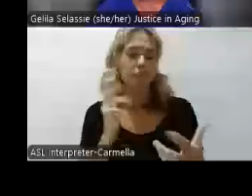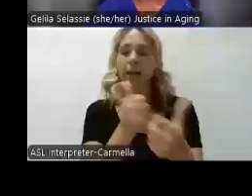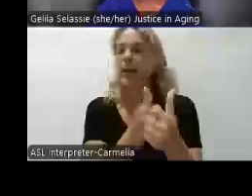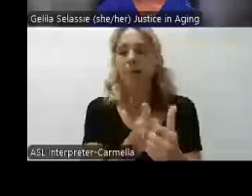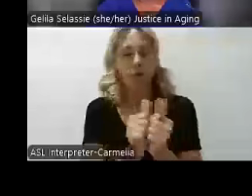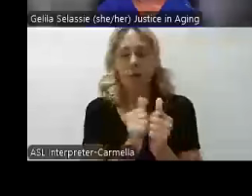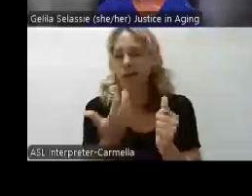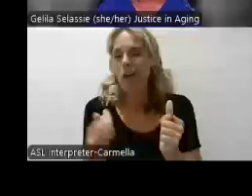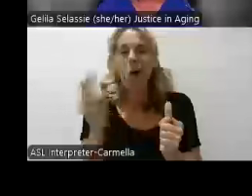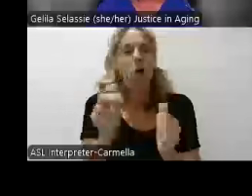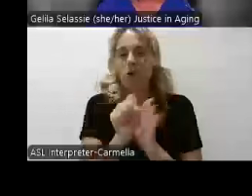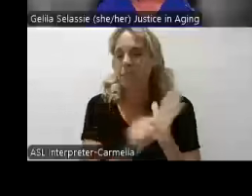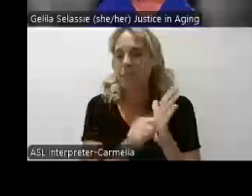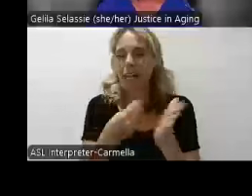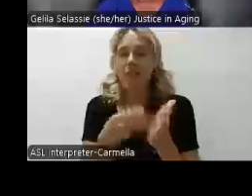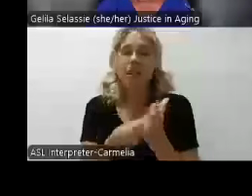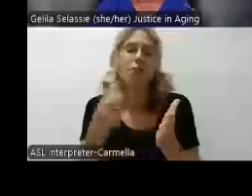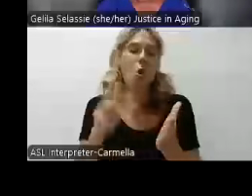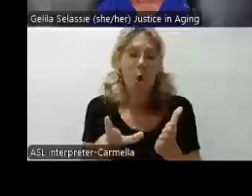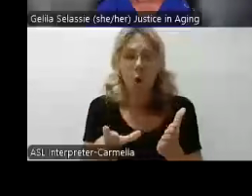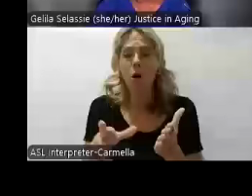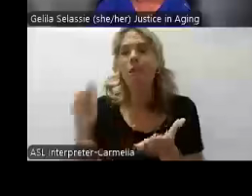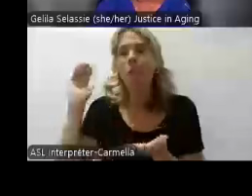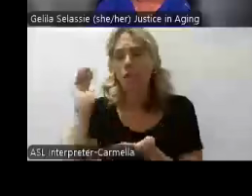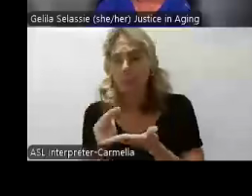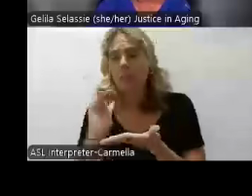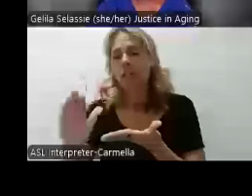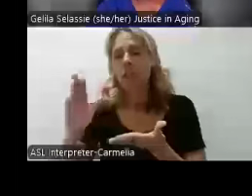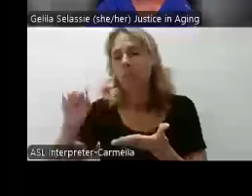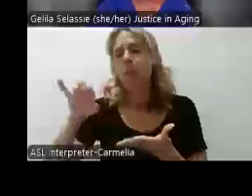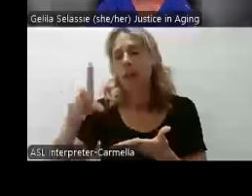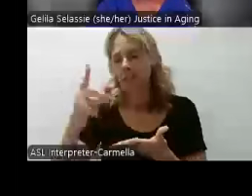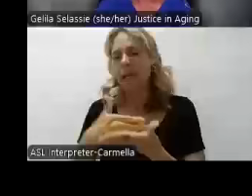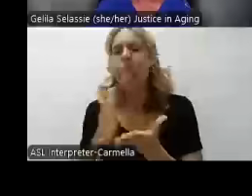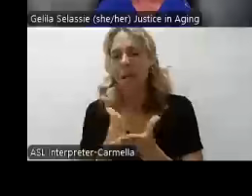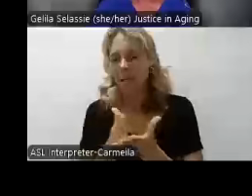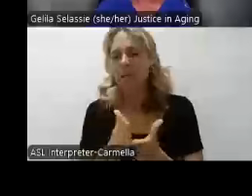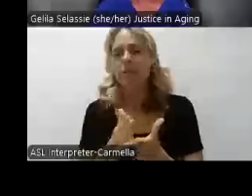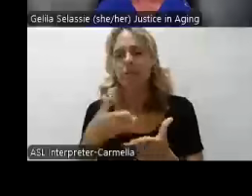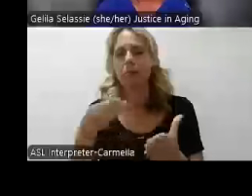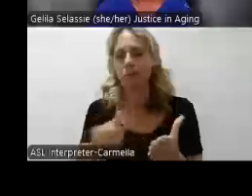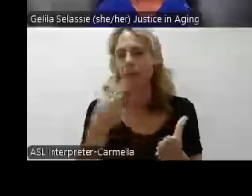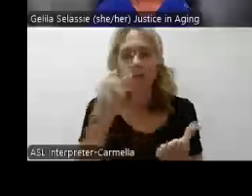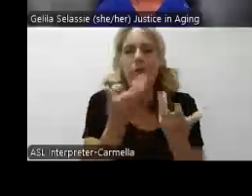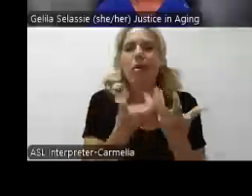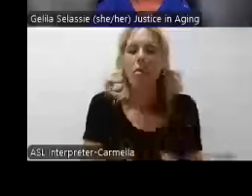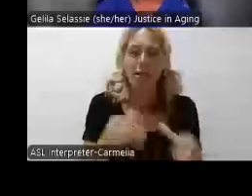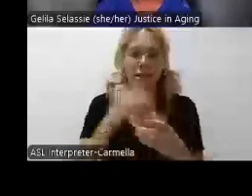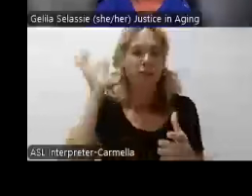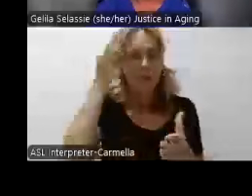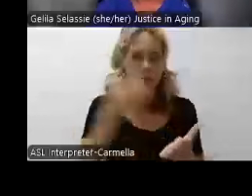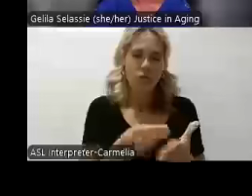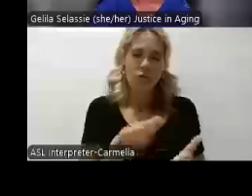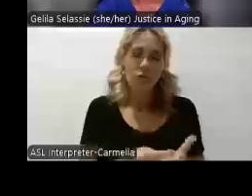state funds or to shrink their Medicaid budget to make up for the loss in federal funds. There's